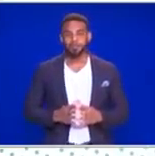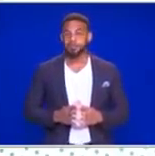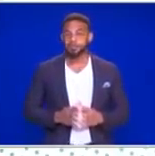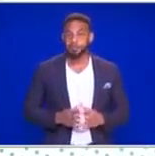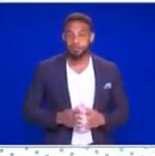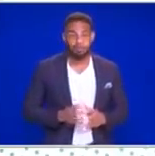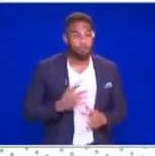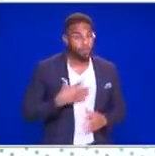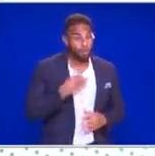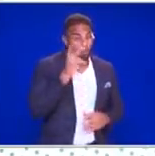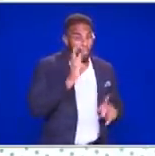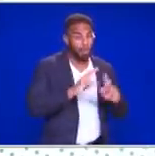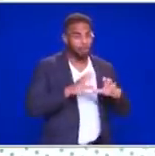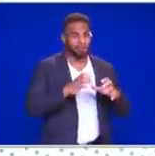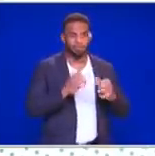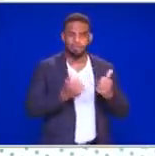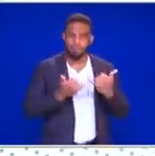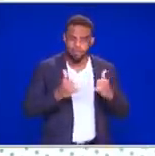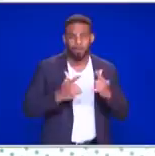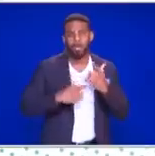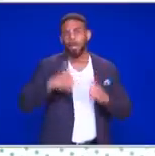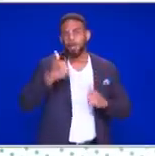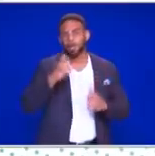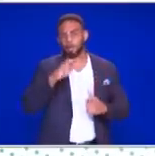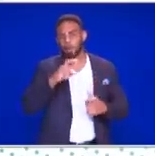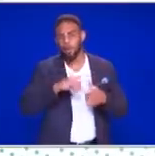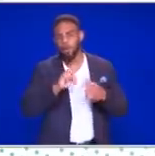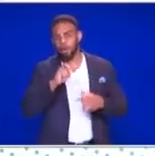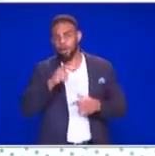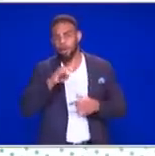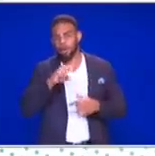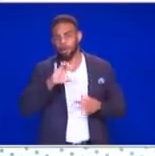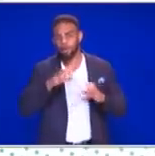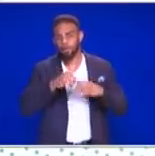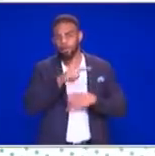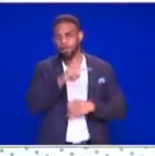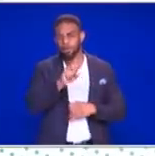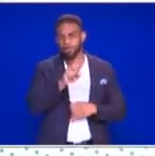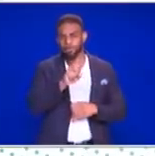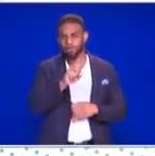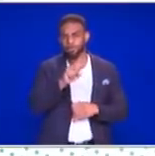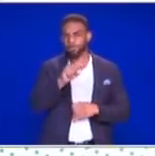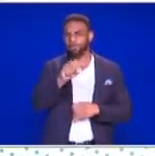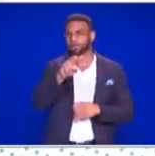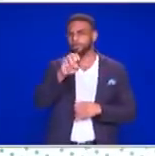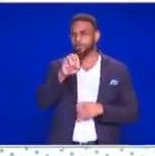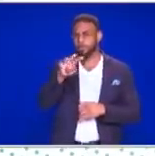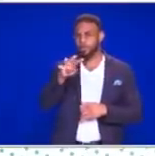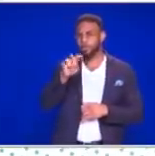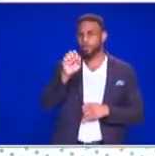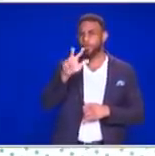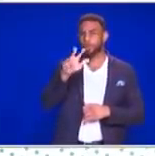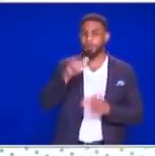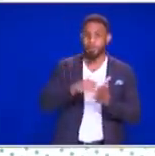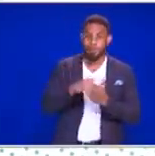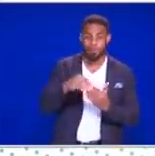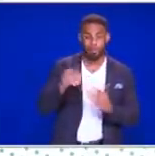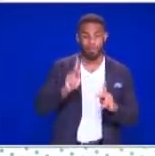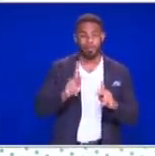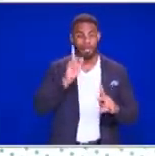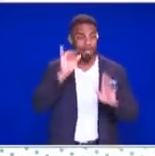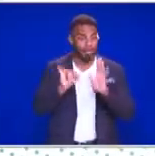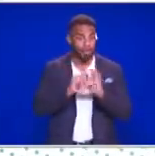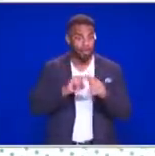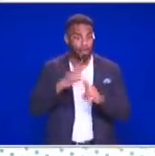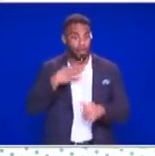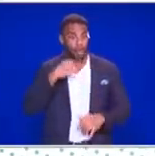The white population remains the largest race or ethnicity group in the United States, with 204.3 million people